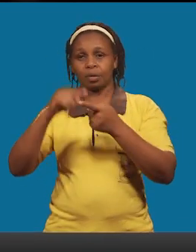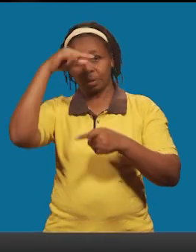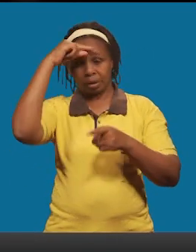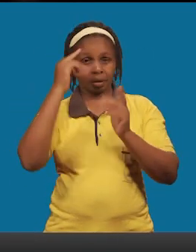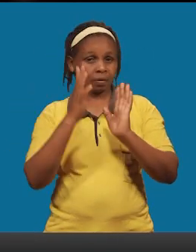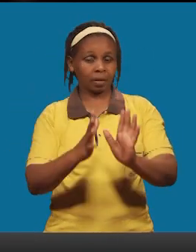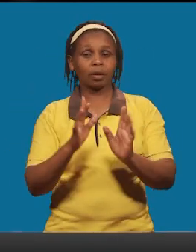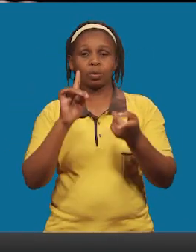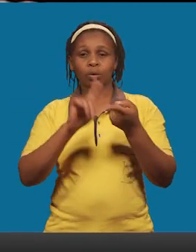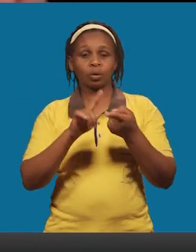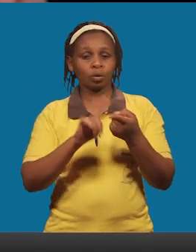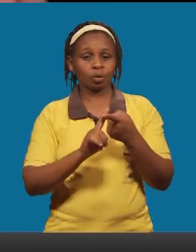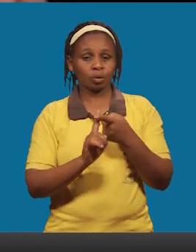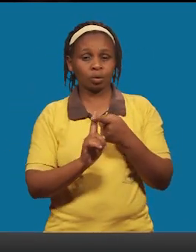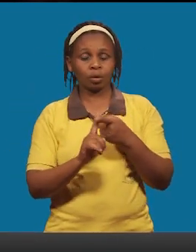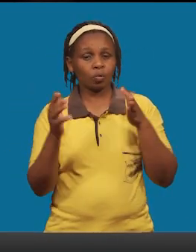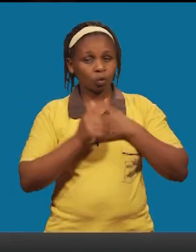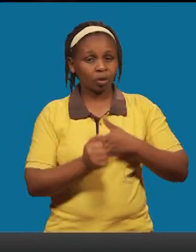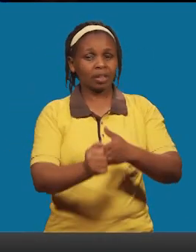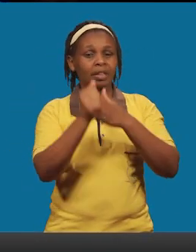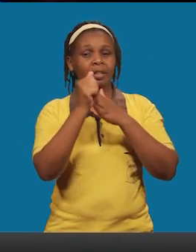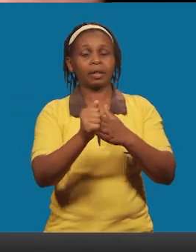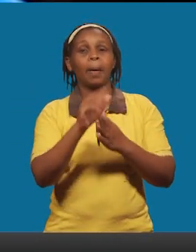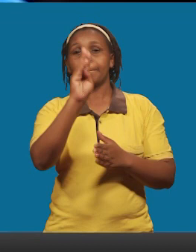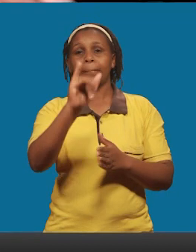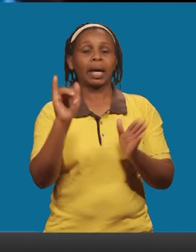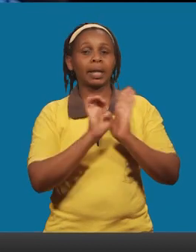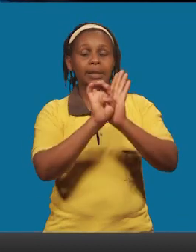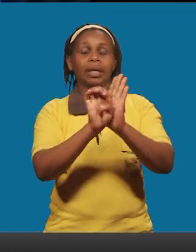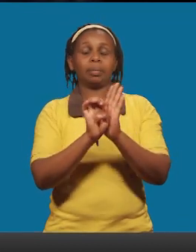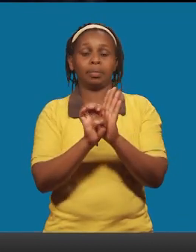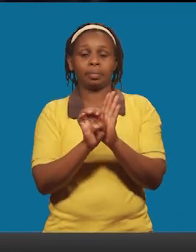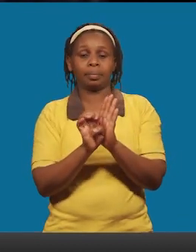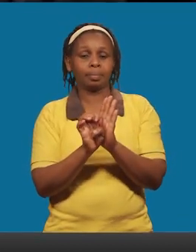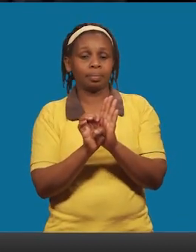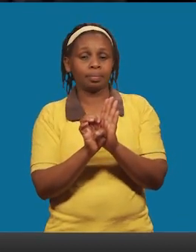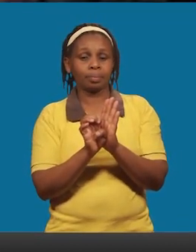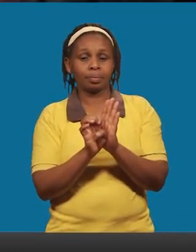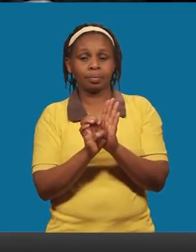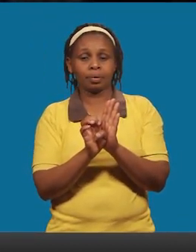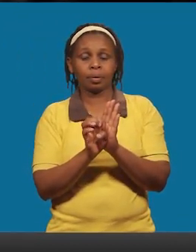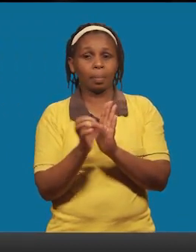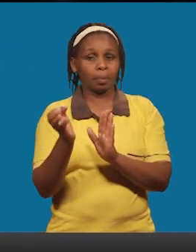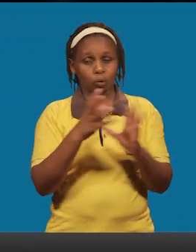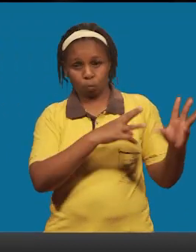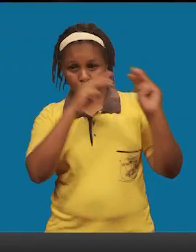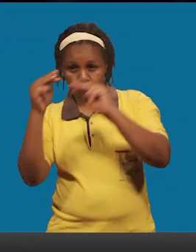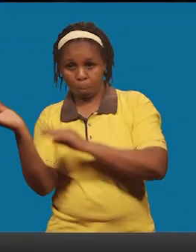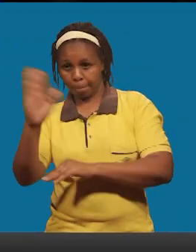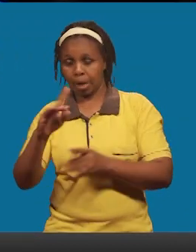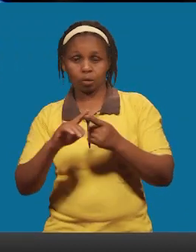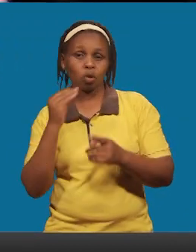Congratulations to the governor, to your governor for leading by example. Kirudu huko